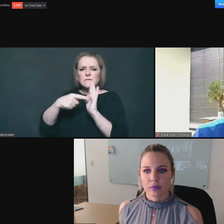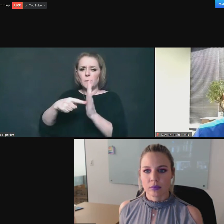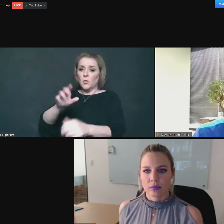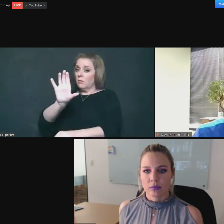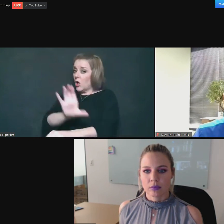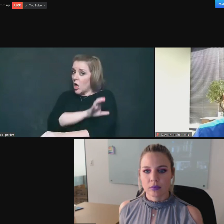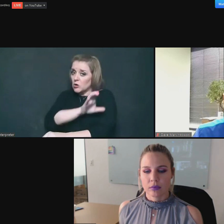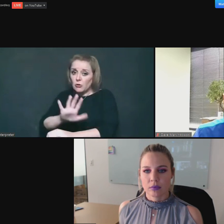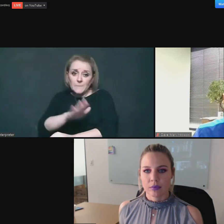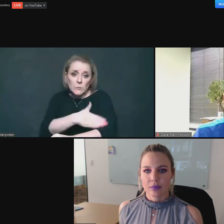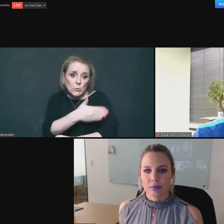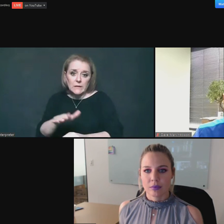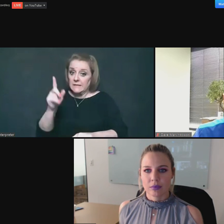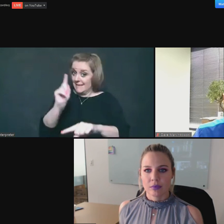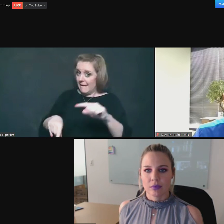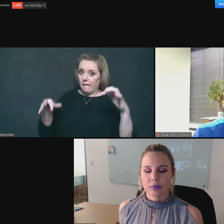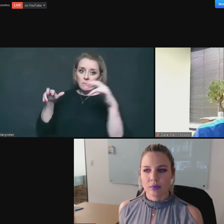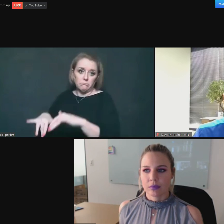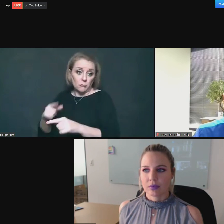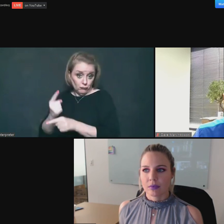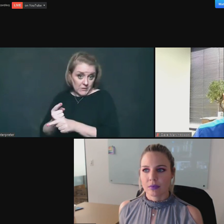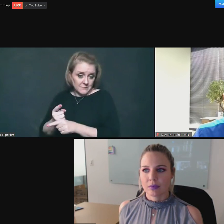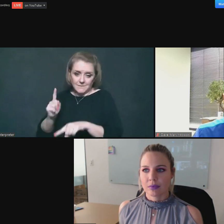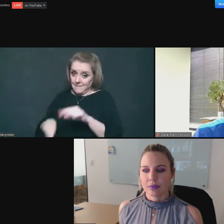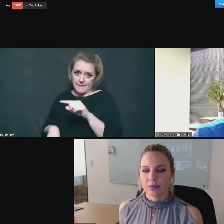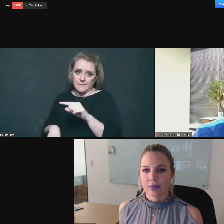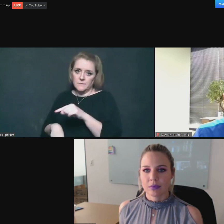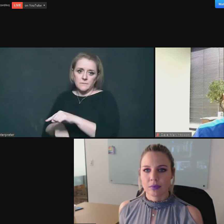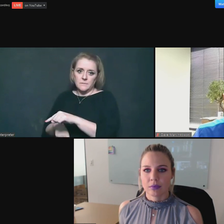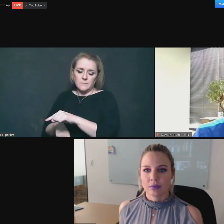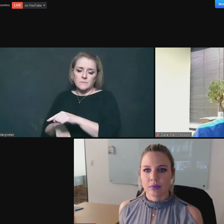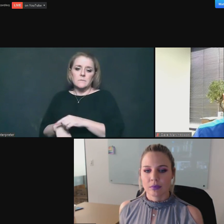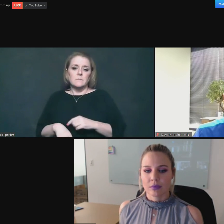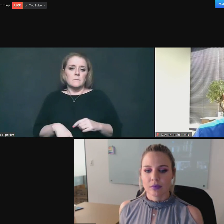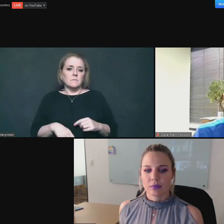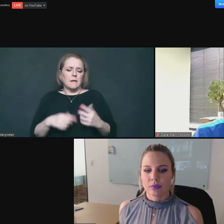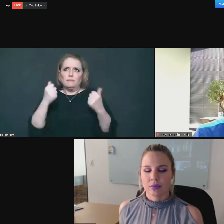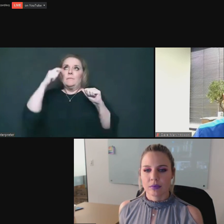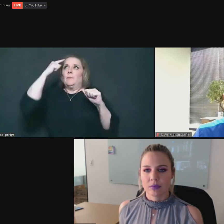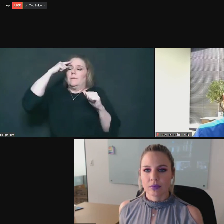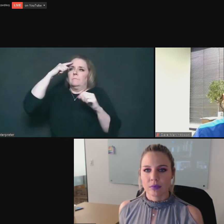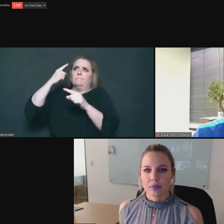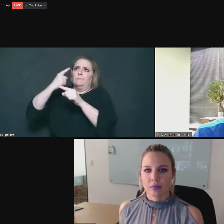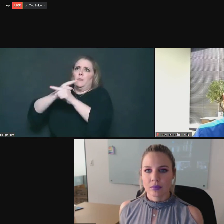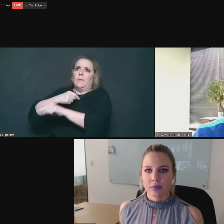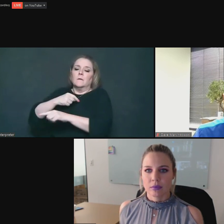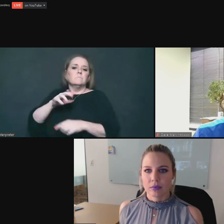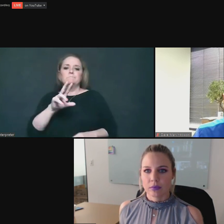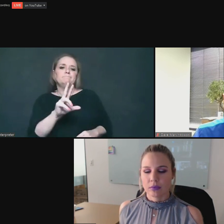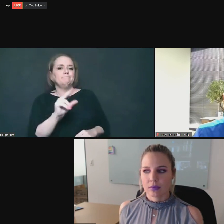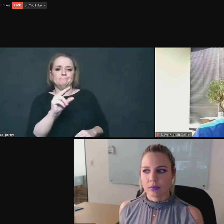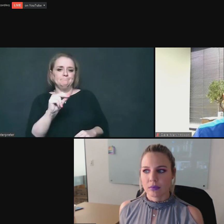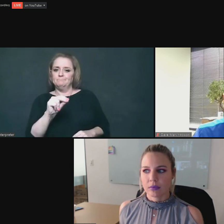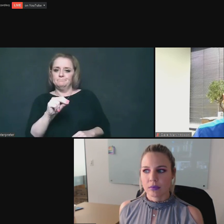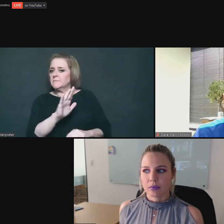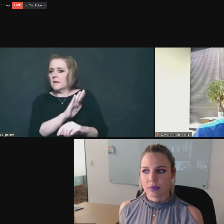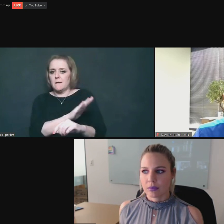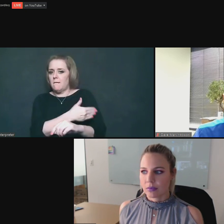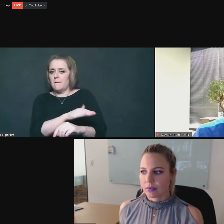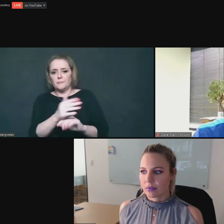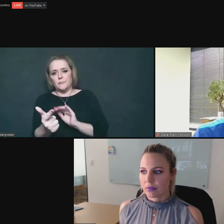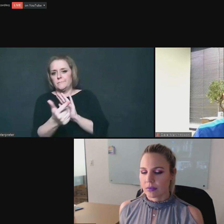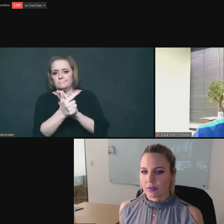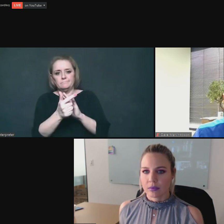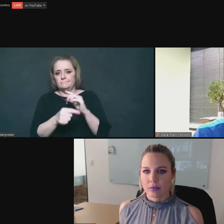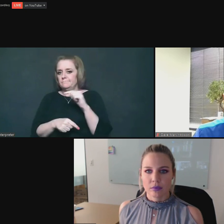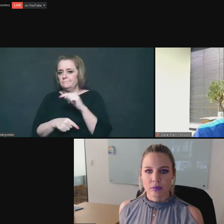place. I'm trying to think of what event centers do. Yeah, I don't believe a concert would be allowed at this